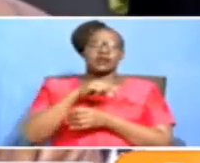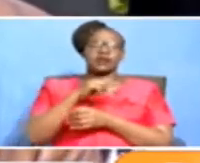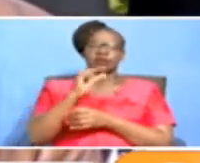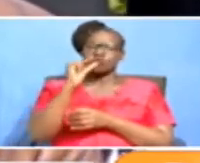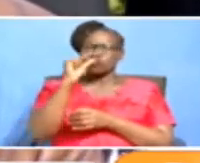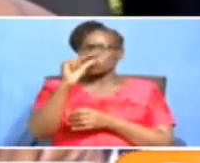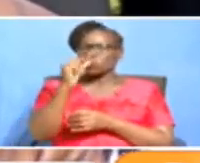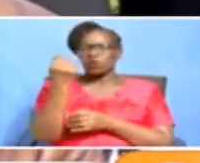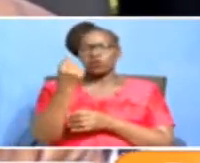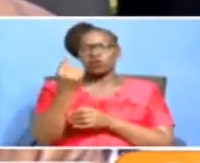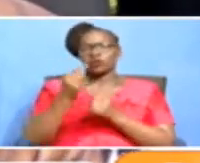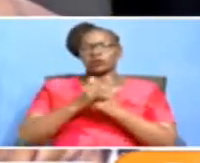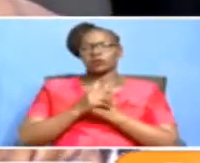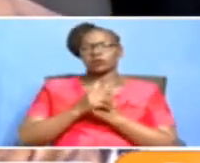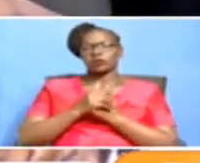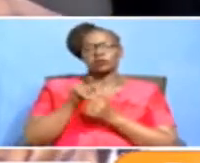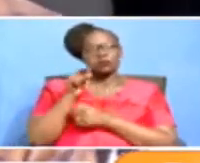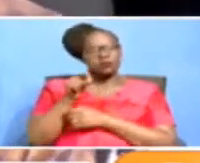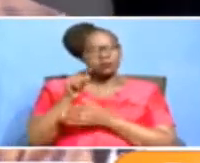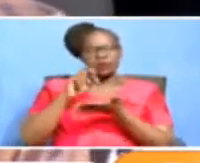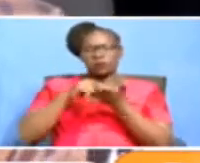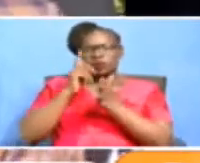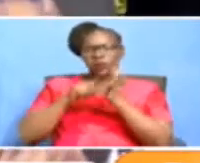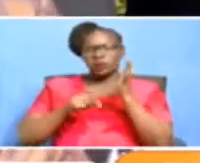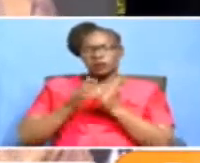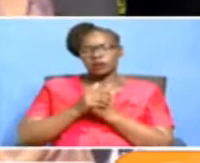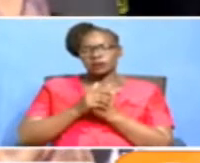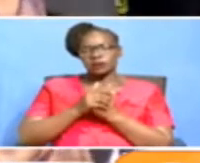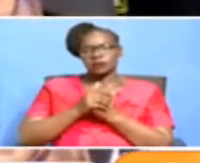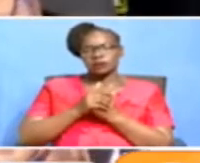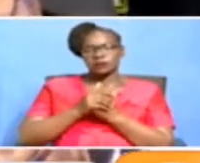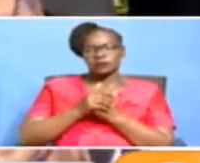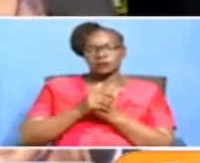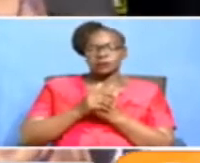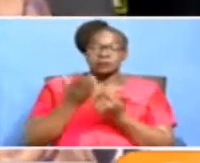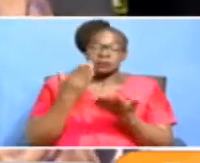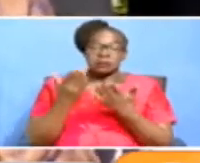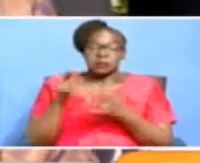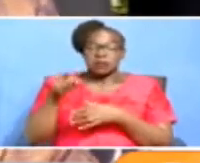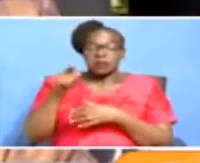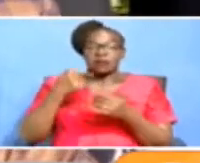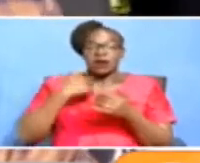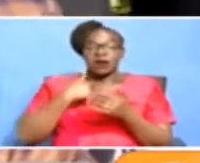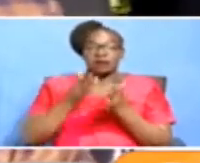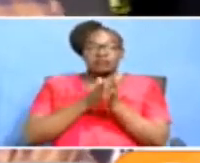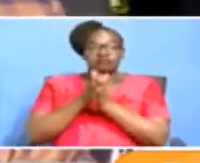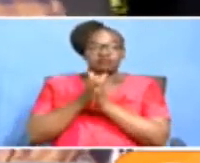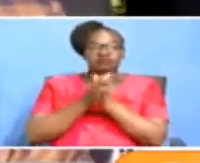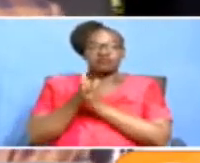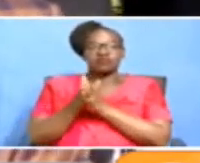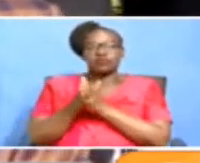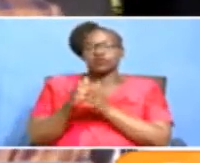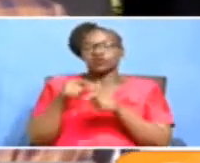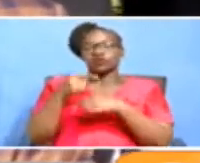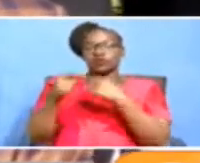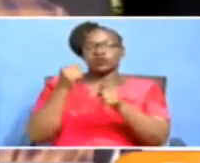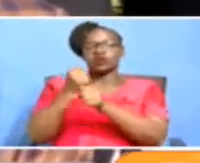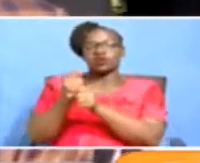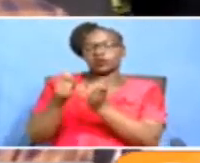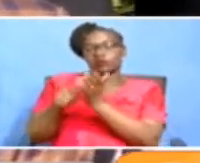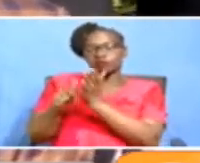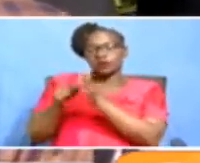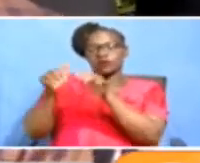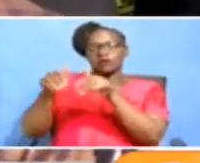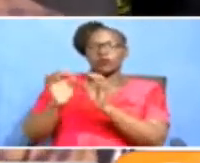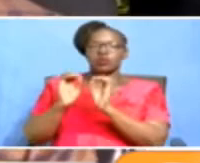profit, which in essence means that they may have no incentive to produce maize or